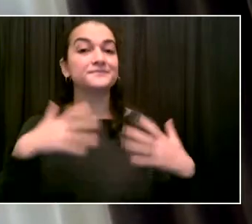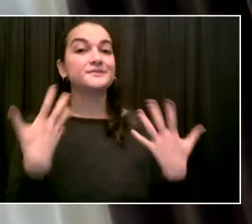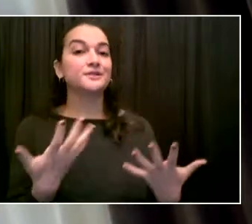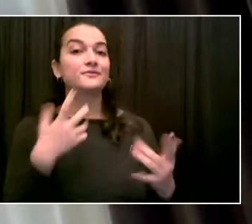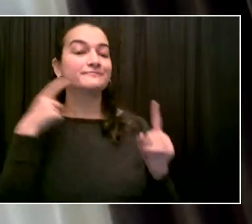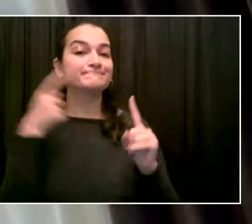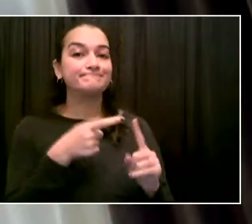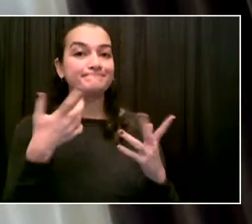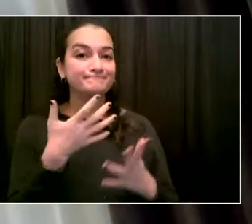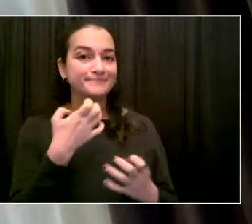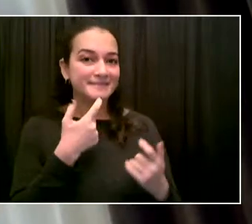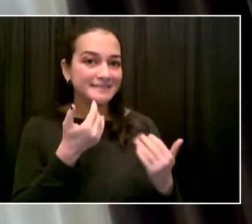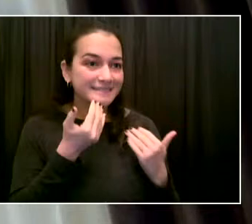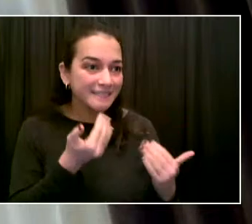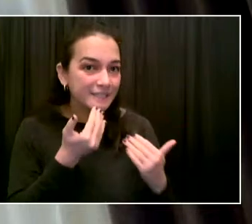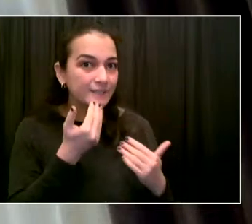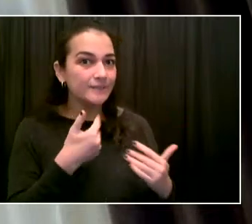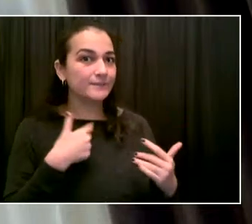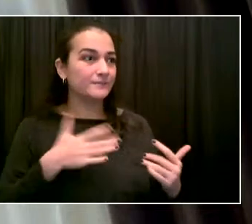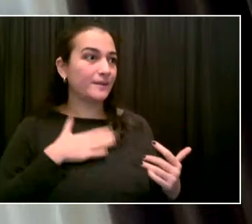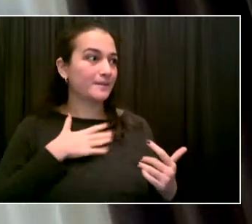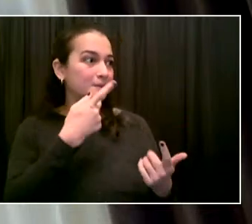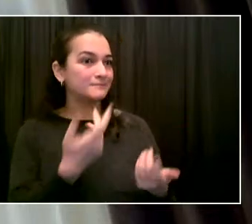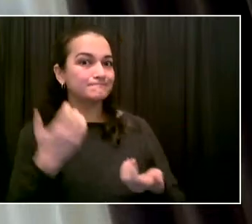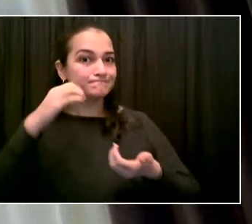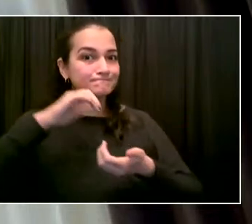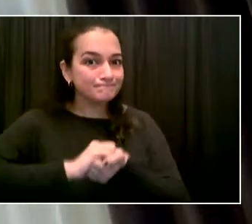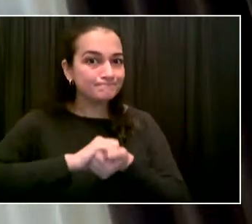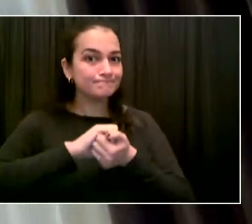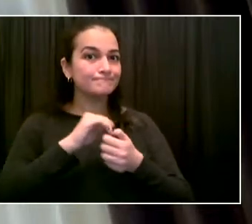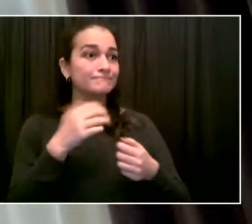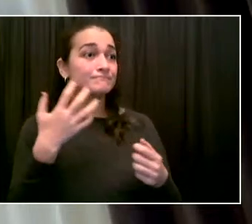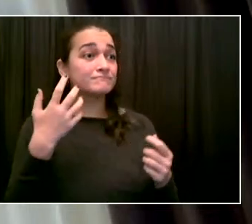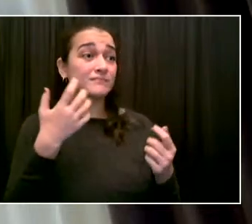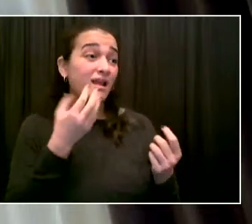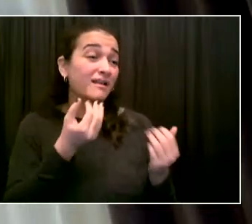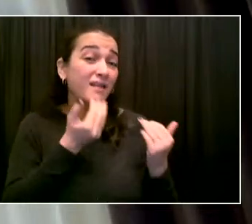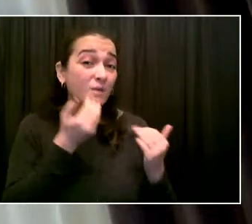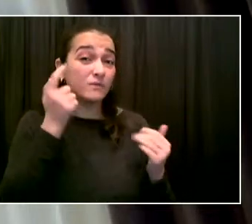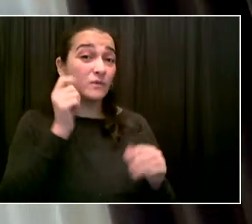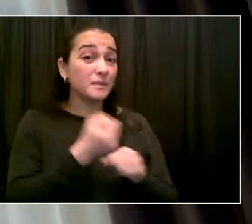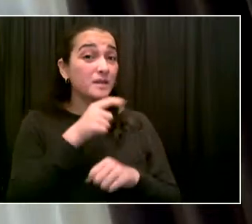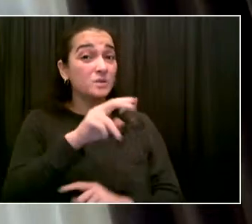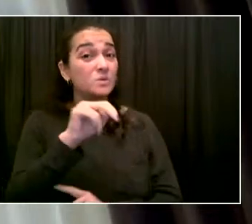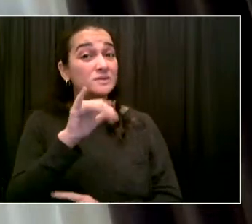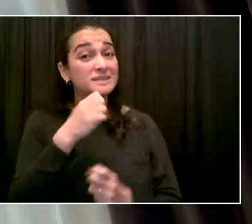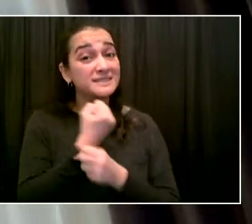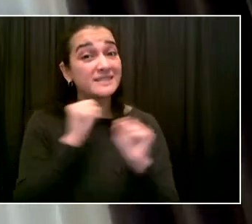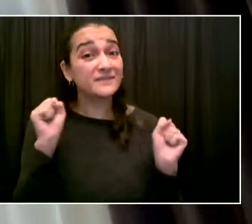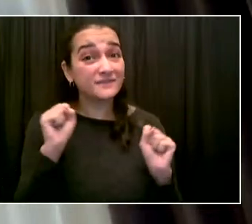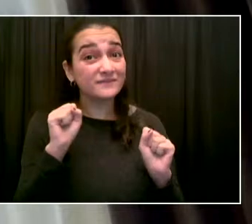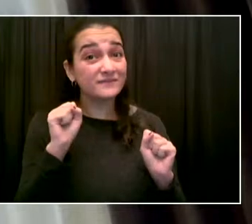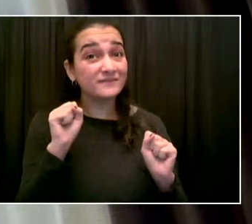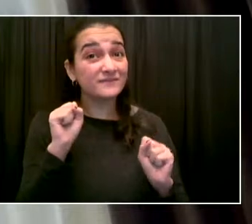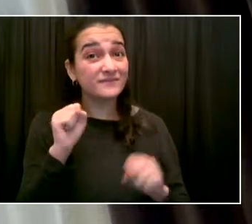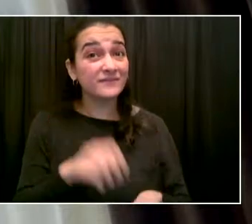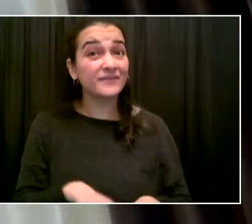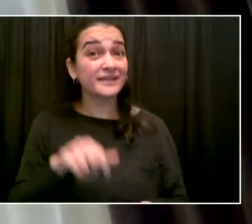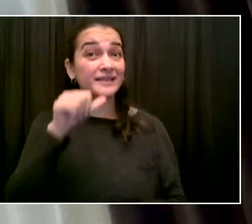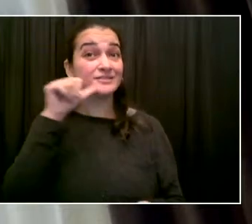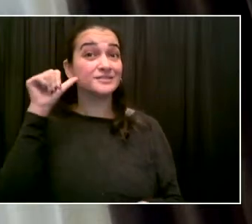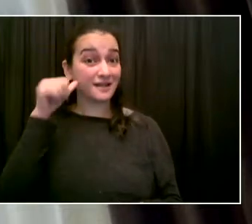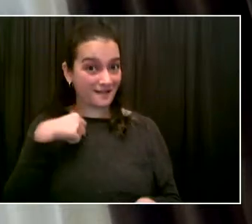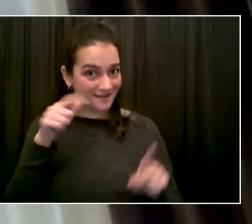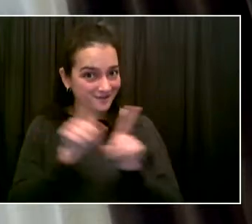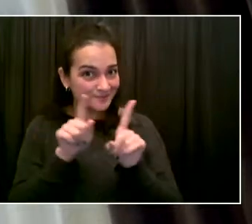interested to see myself as we arrived into the city yesterday. You laid on the weather as well, so you've really done us proud. To see